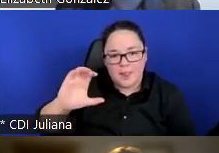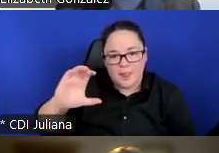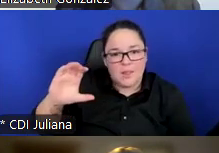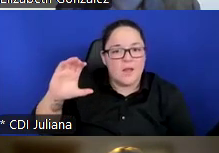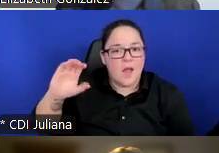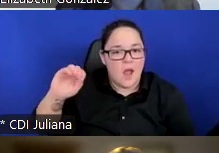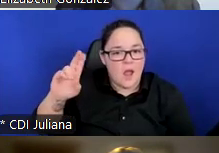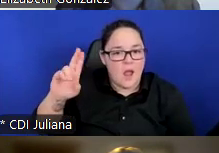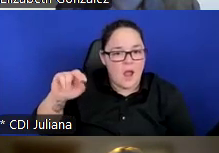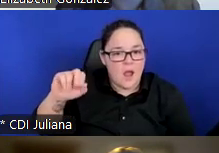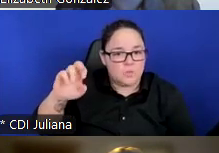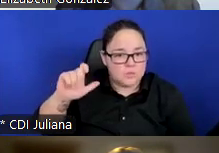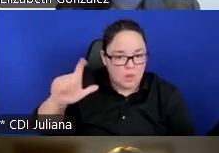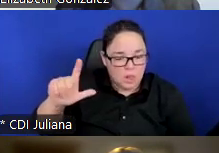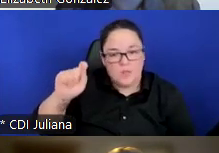publiccounsel.org. That is